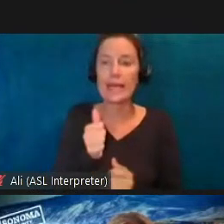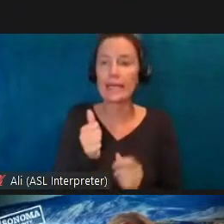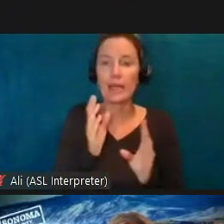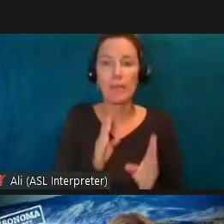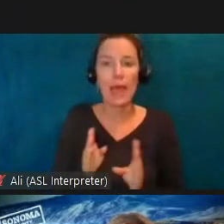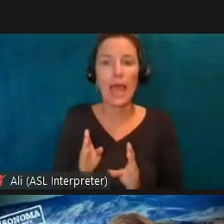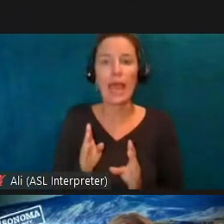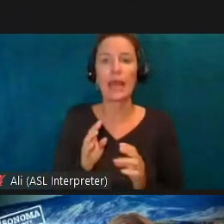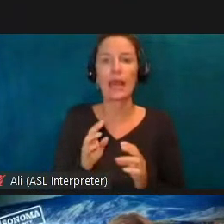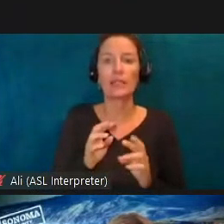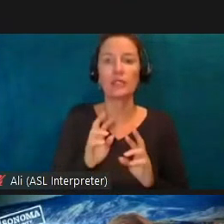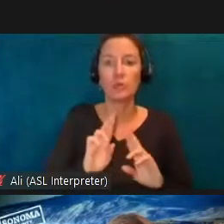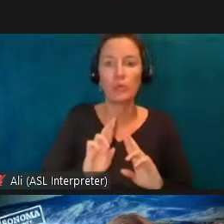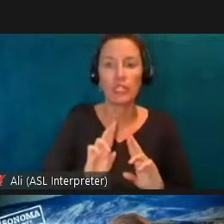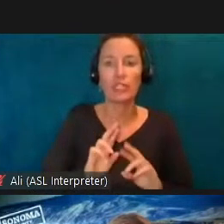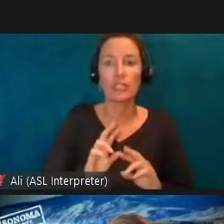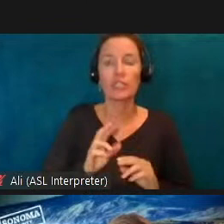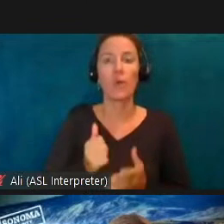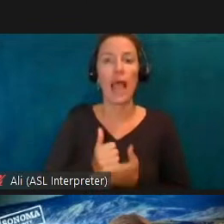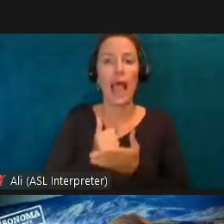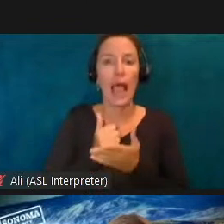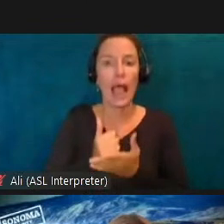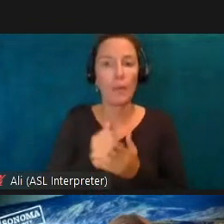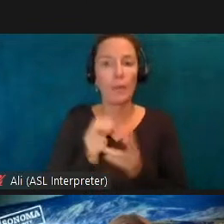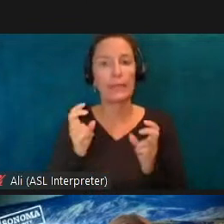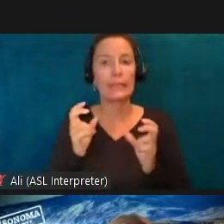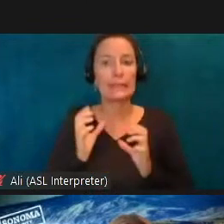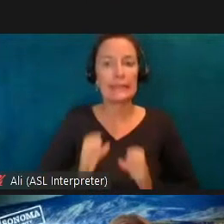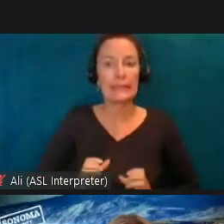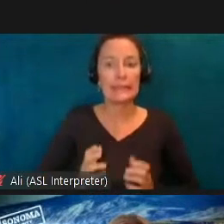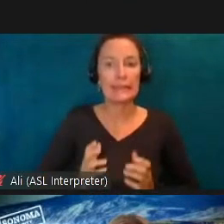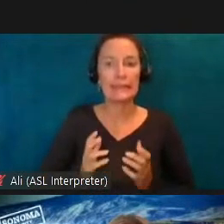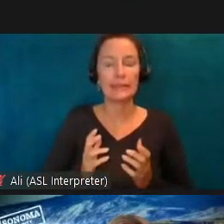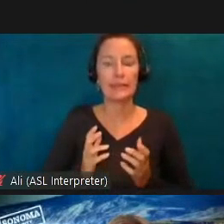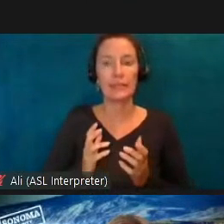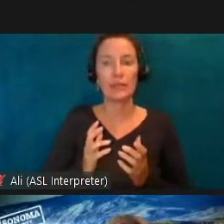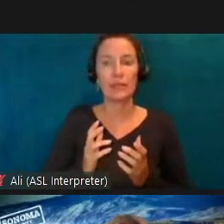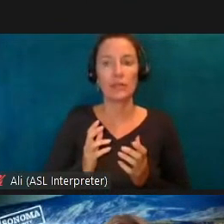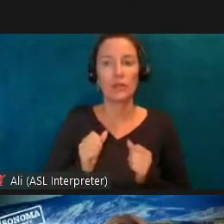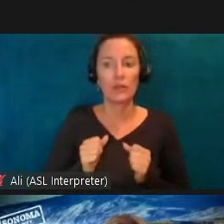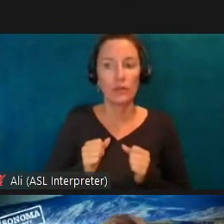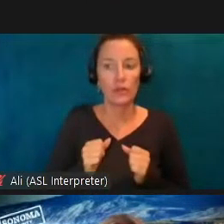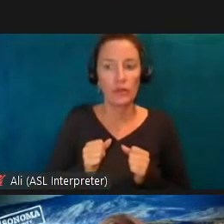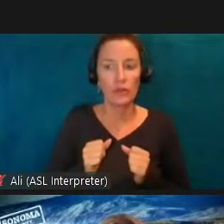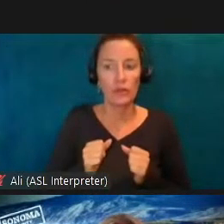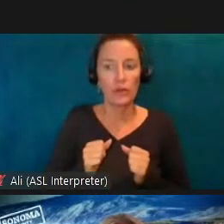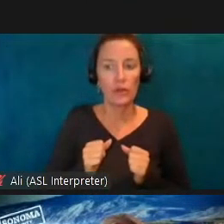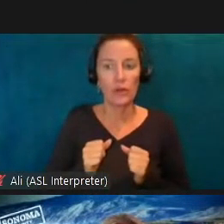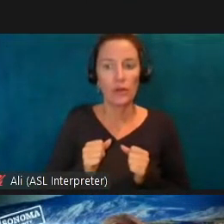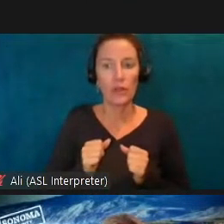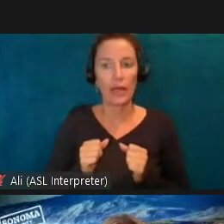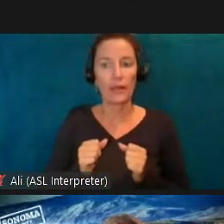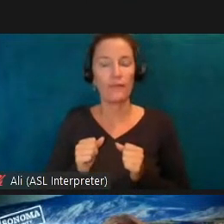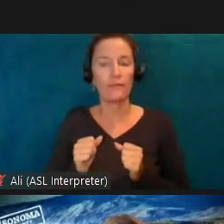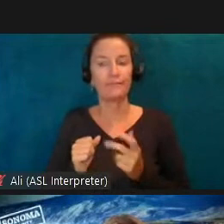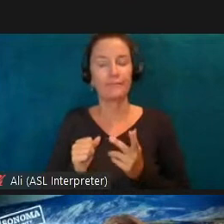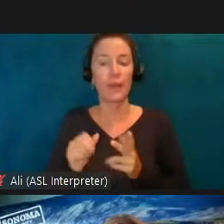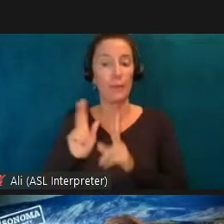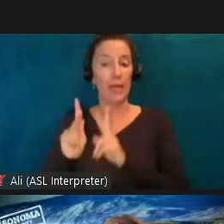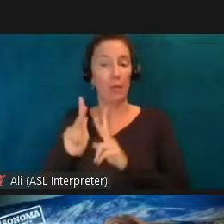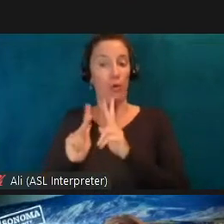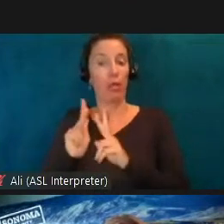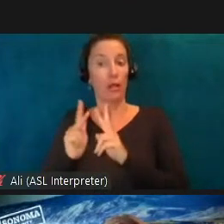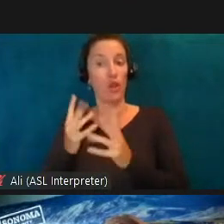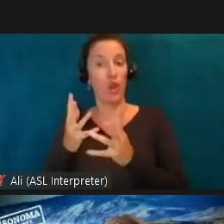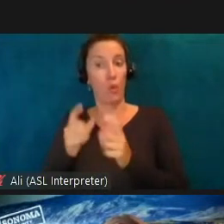provide citizens, for lack of a better word, firefighting units that can come and support